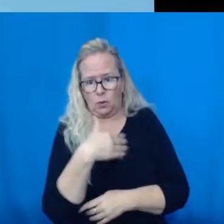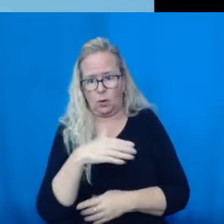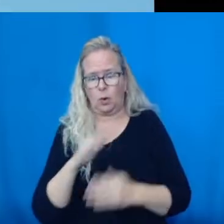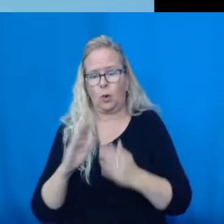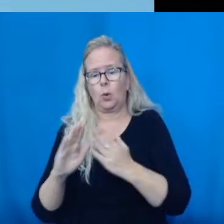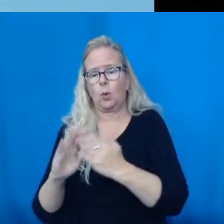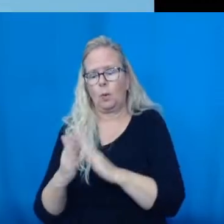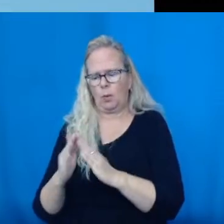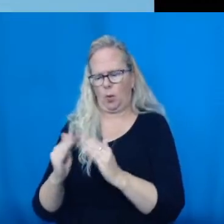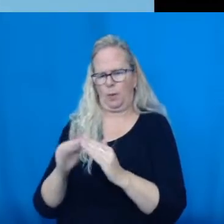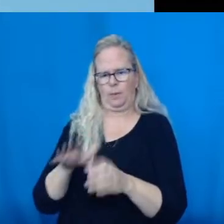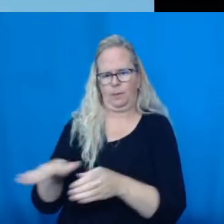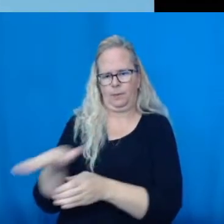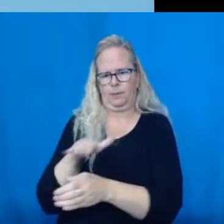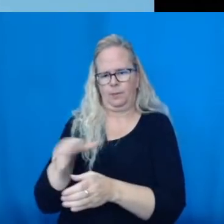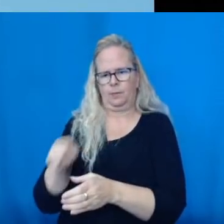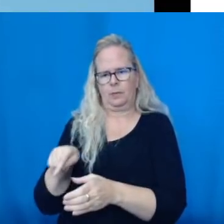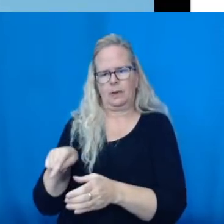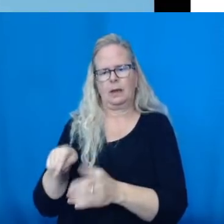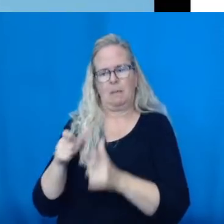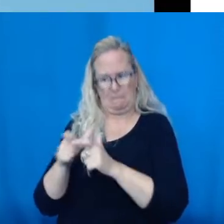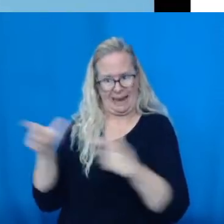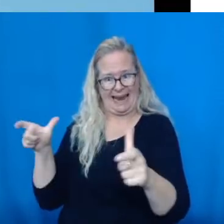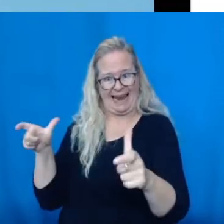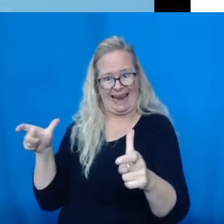please. Oh, that's it.